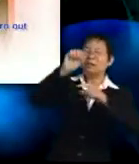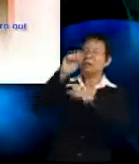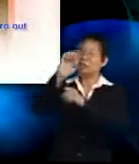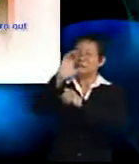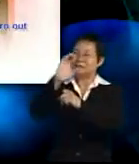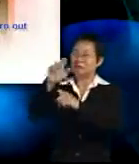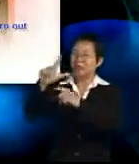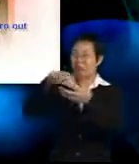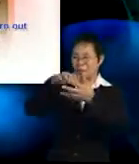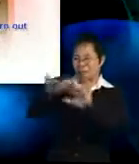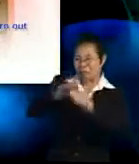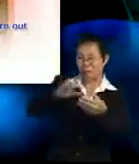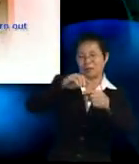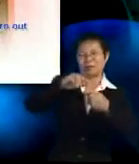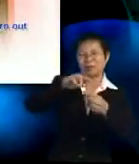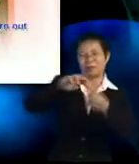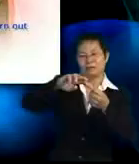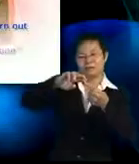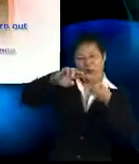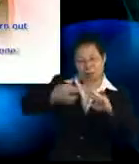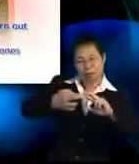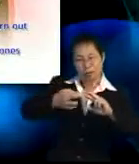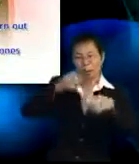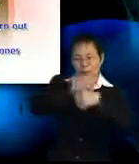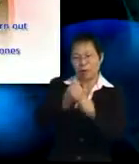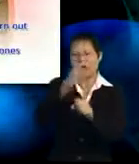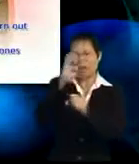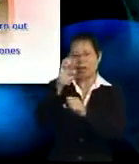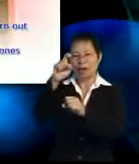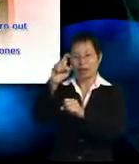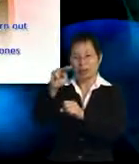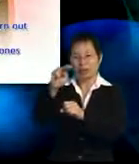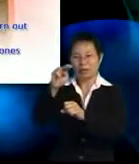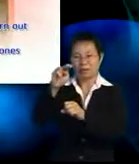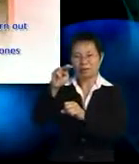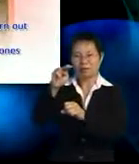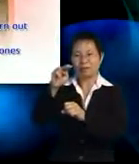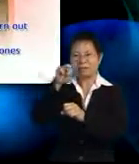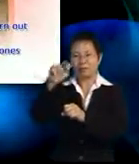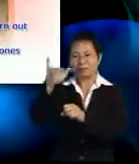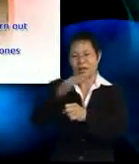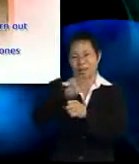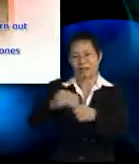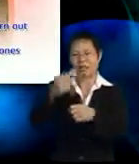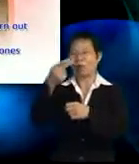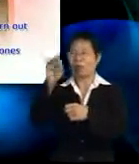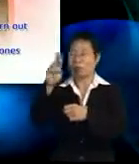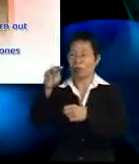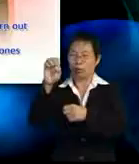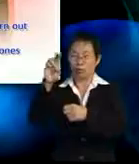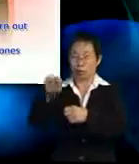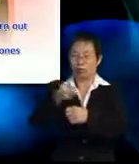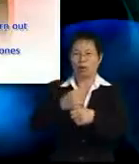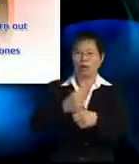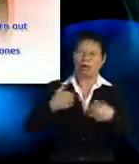tissues, to make enzymes and hormones, to form antibodies, and as a source of energy when